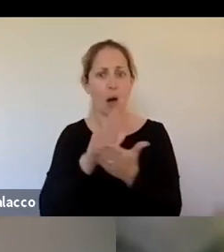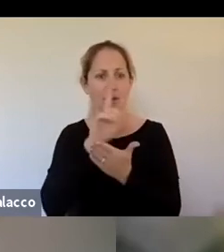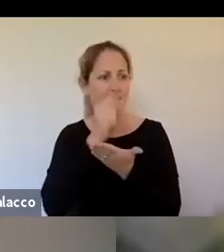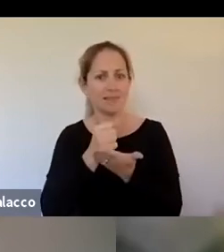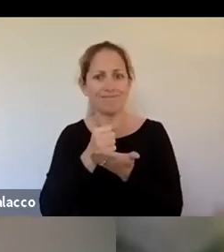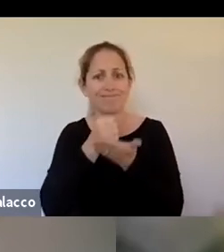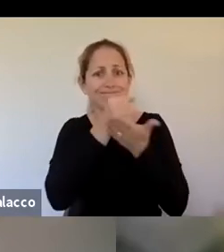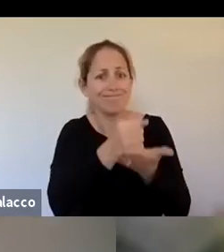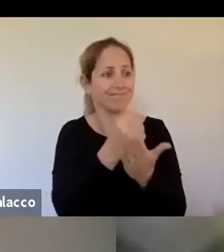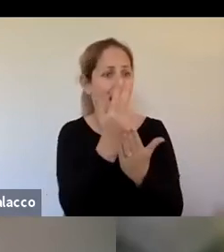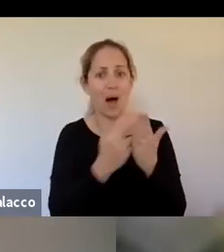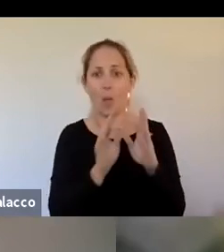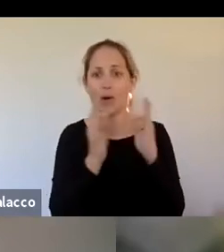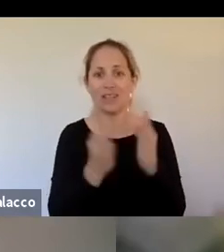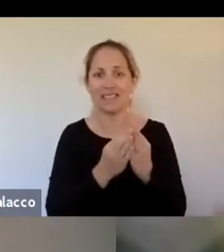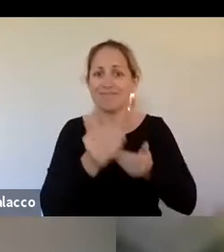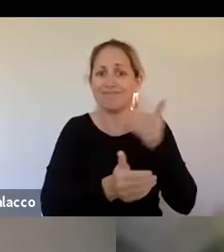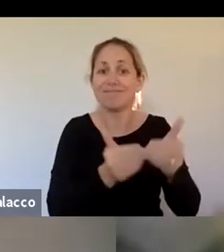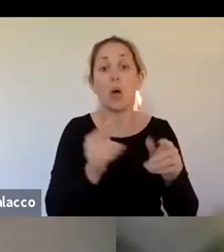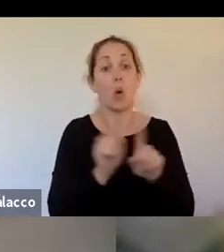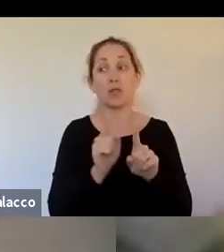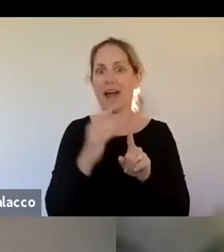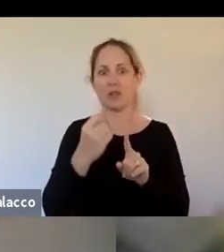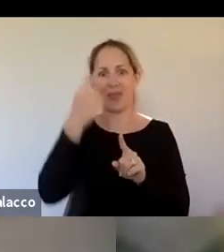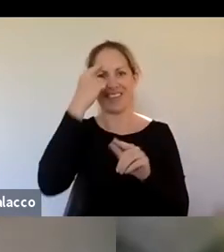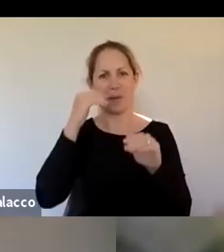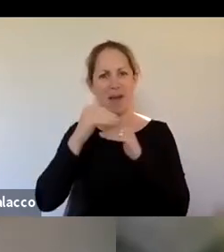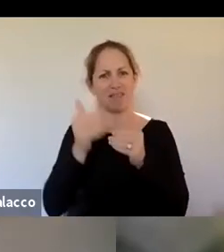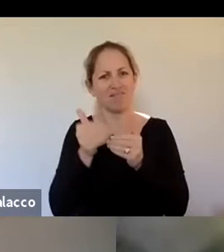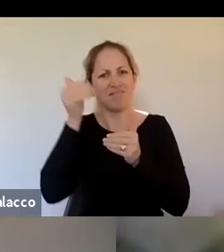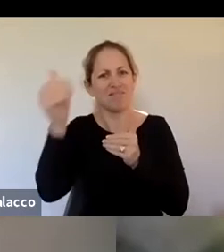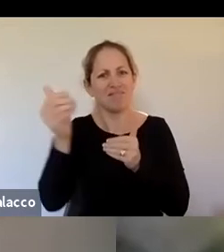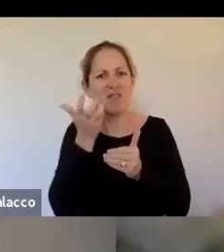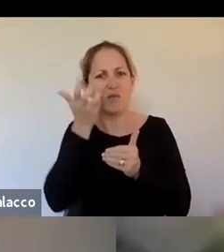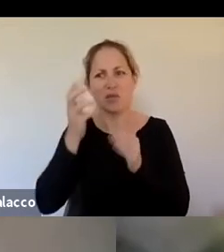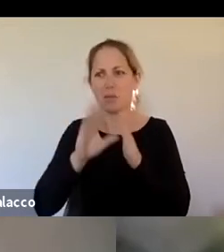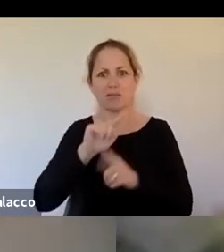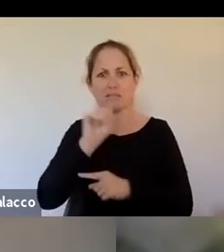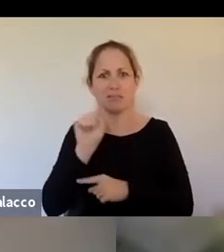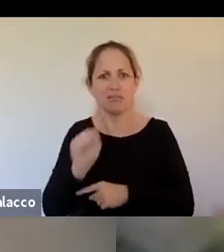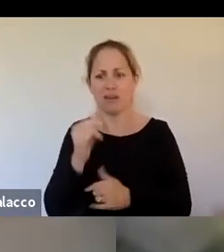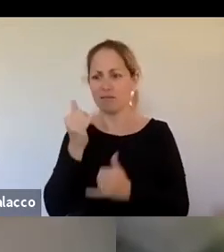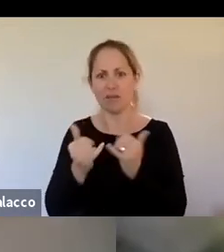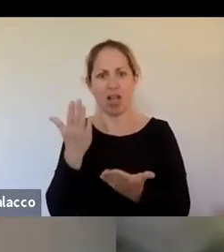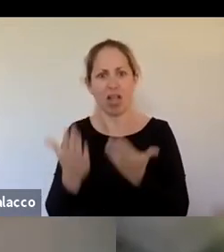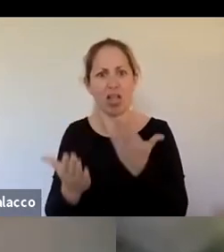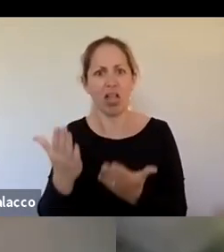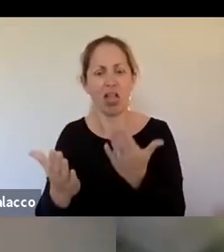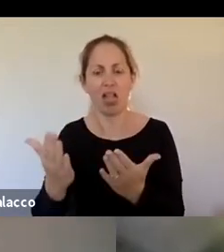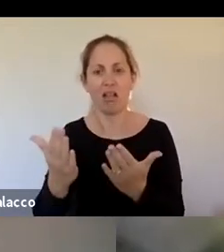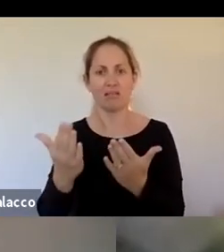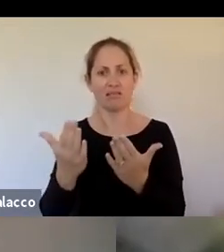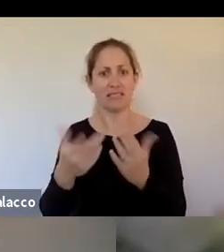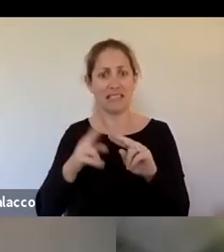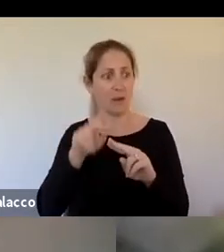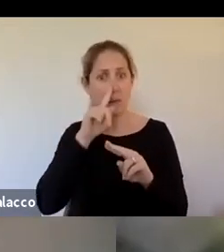We also needed to keep our eye out toward the future, as uncertain as that future was and still is. So